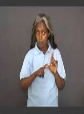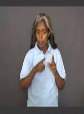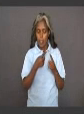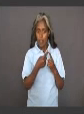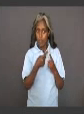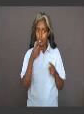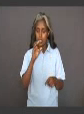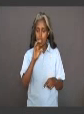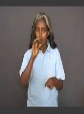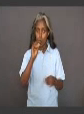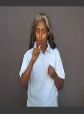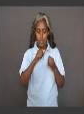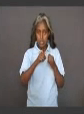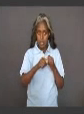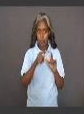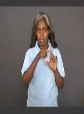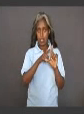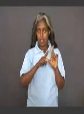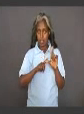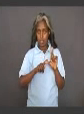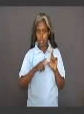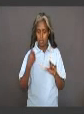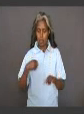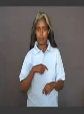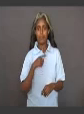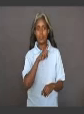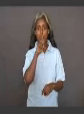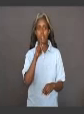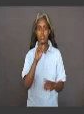the coterminal angle in our question.